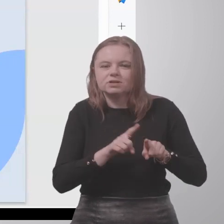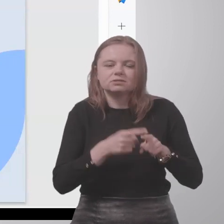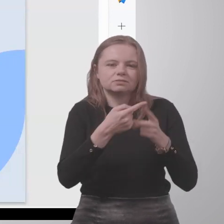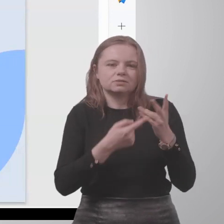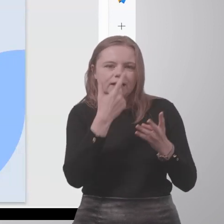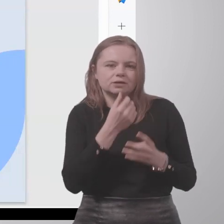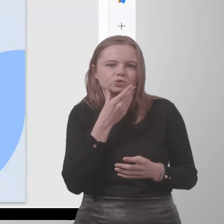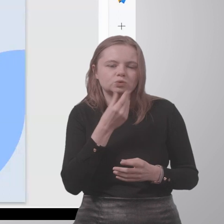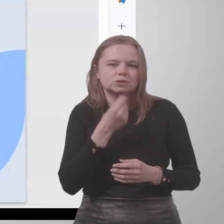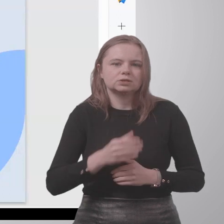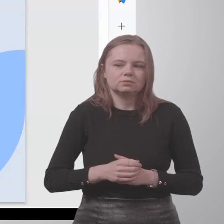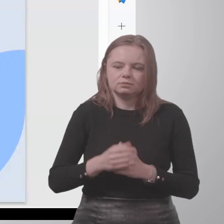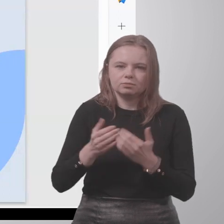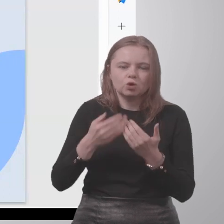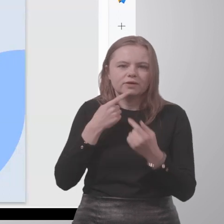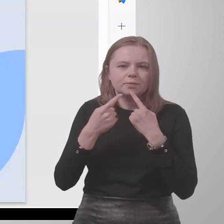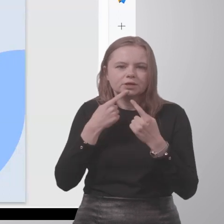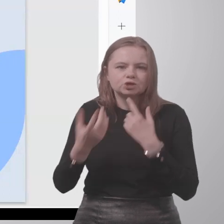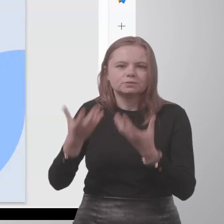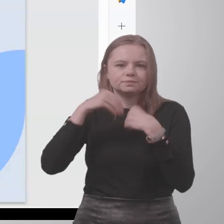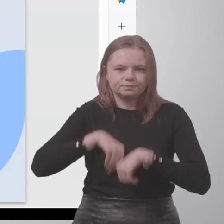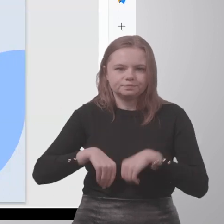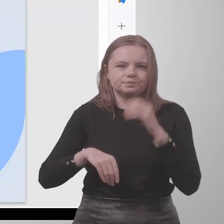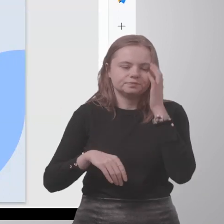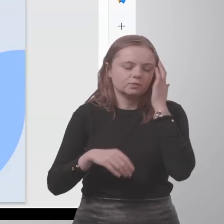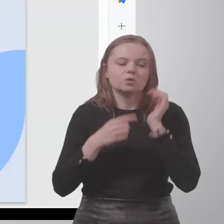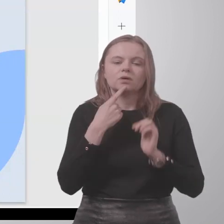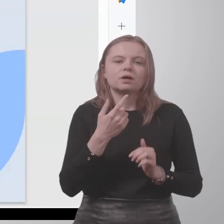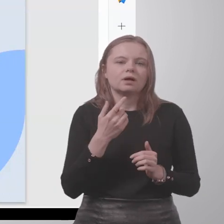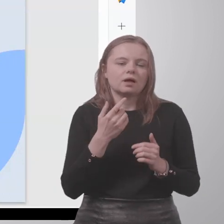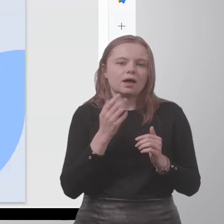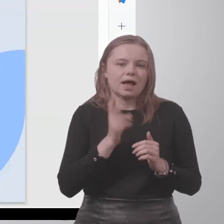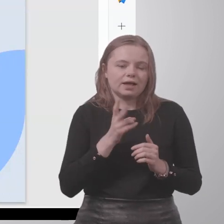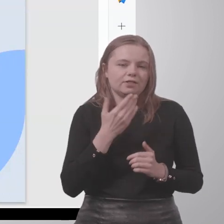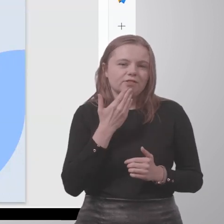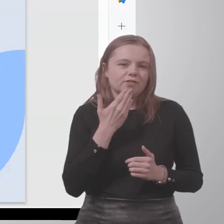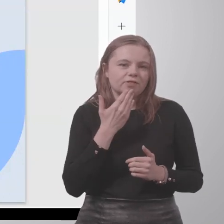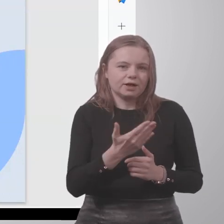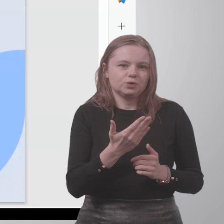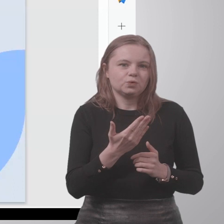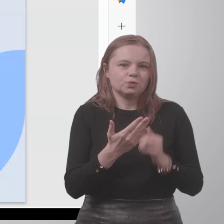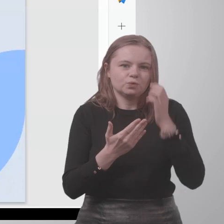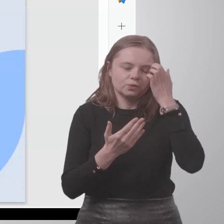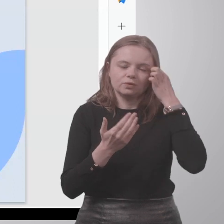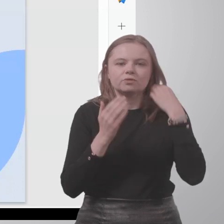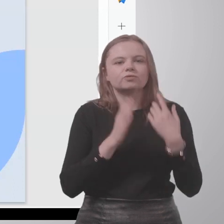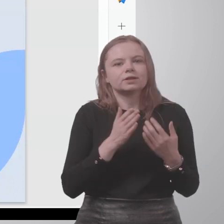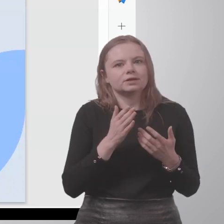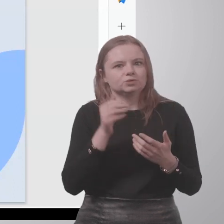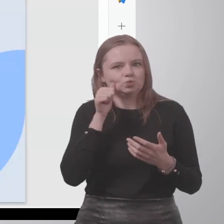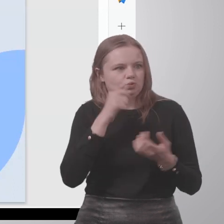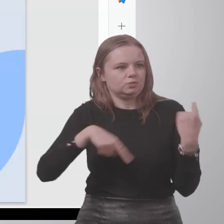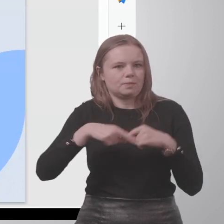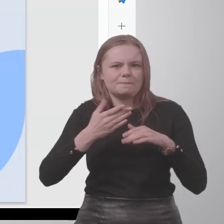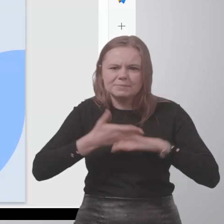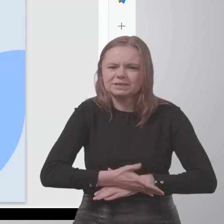bsky.social. So you have several kind of handles that you can use to kind of glean more information about EDICa. And just to say again, thank you so